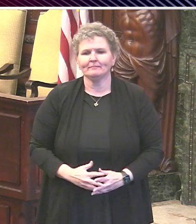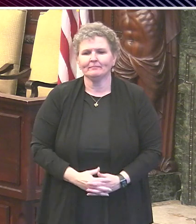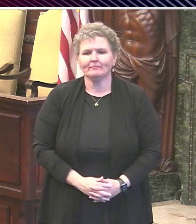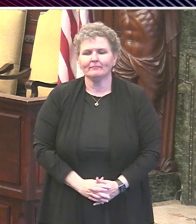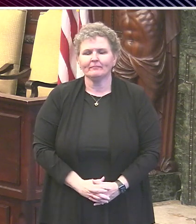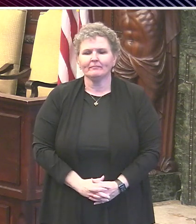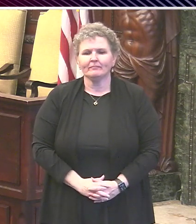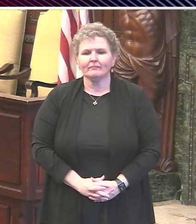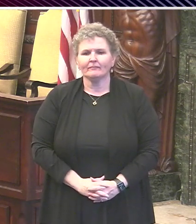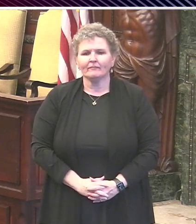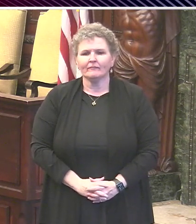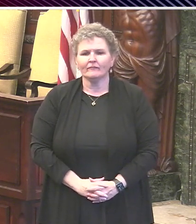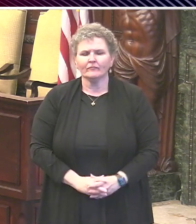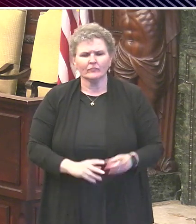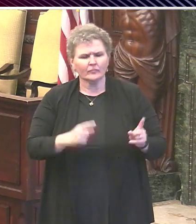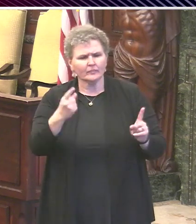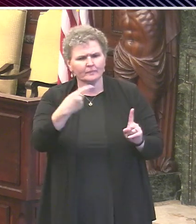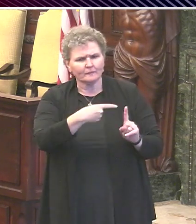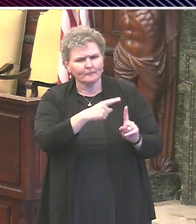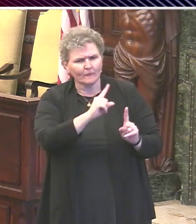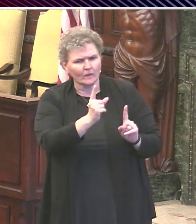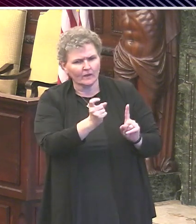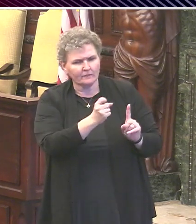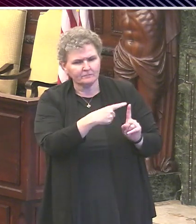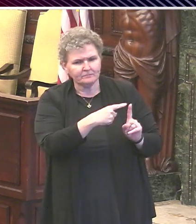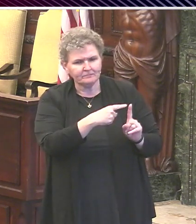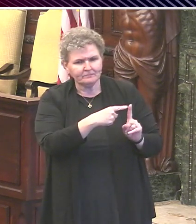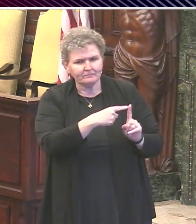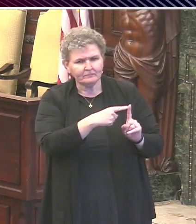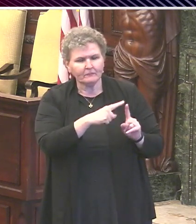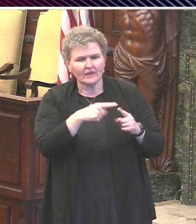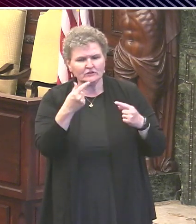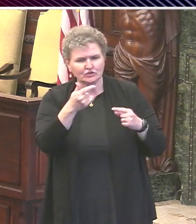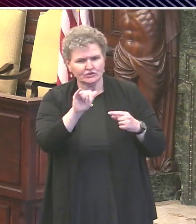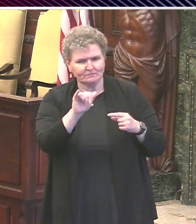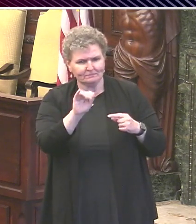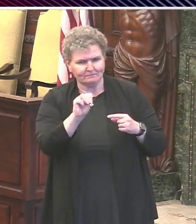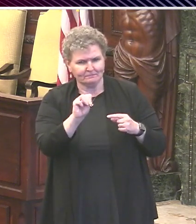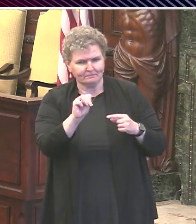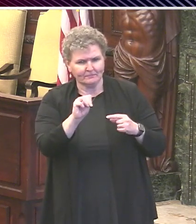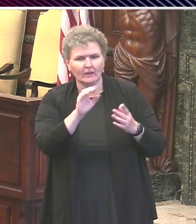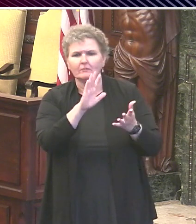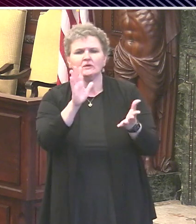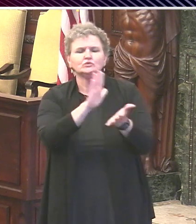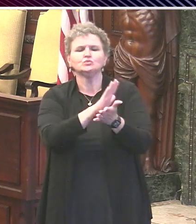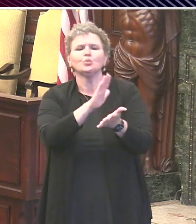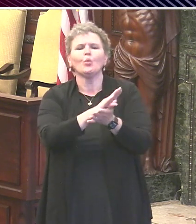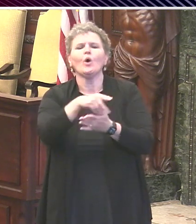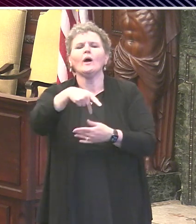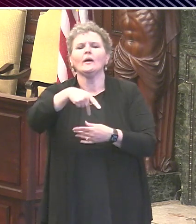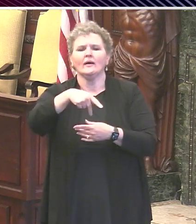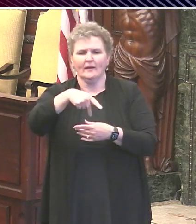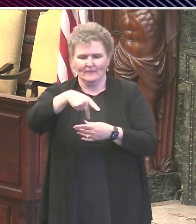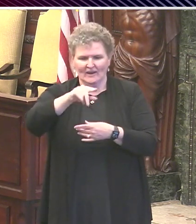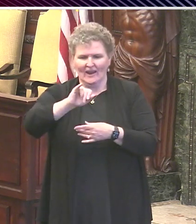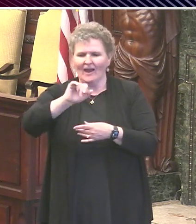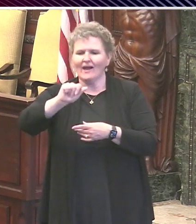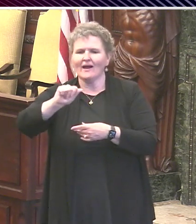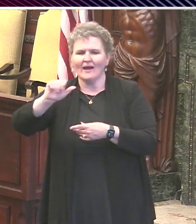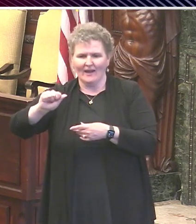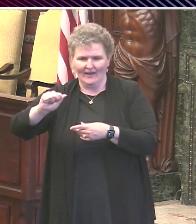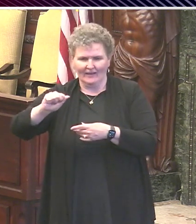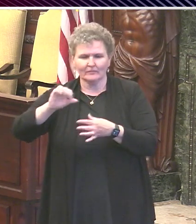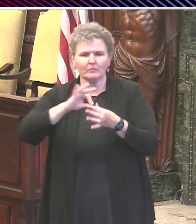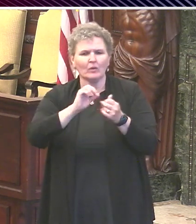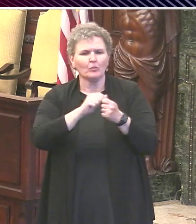Hi, this is in reference to athletics, interscholastic. The PIAA is going to move forward with